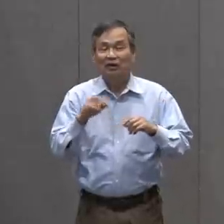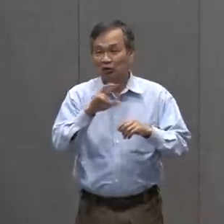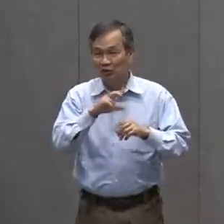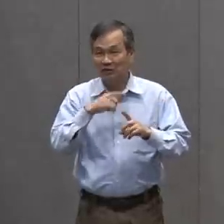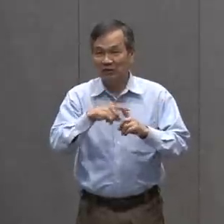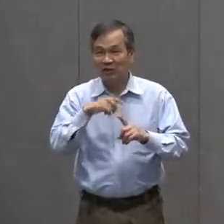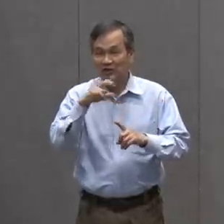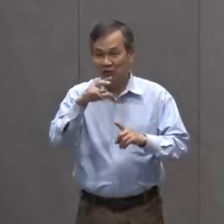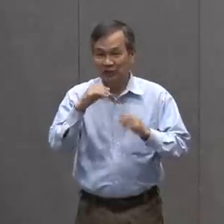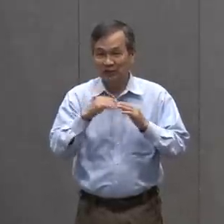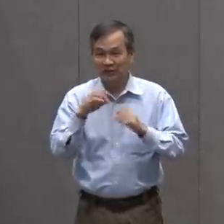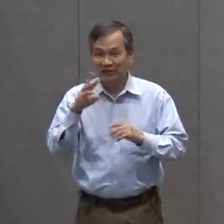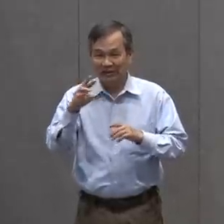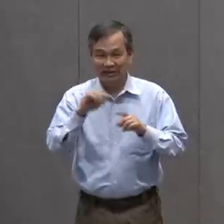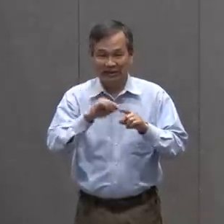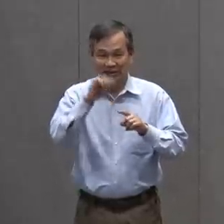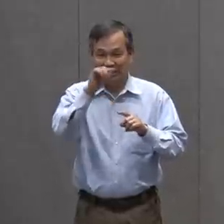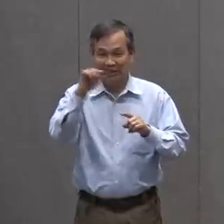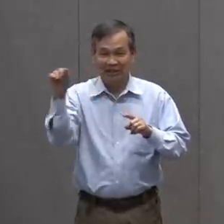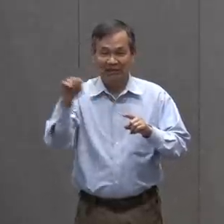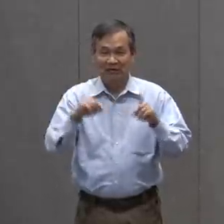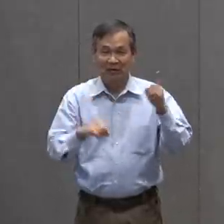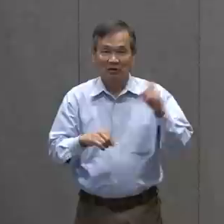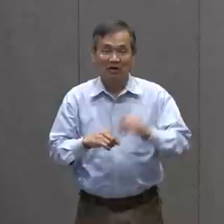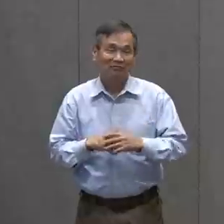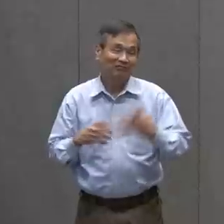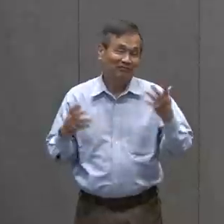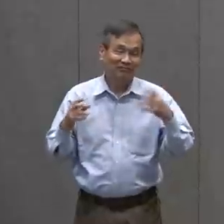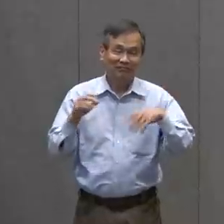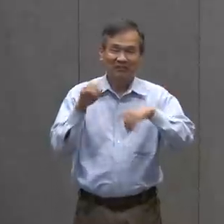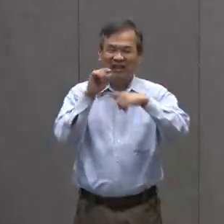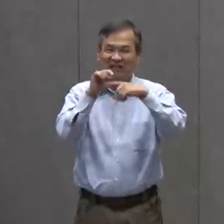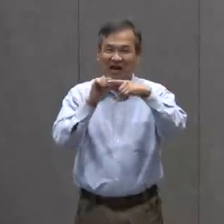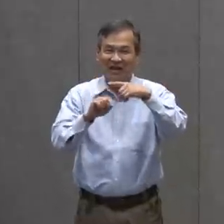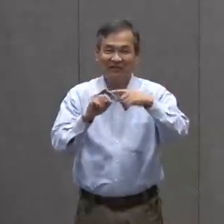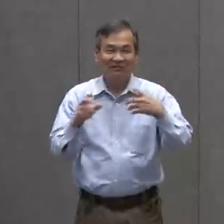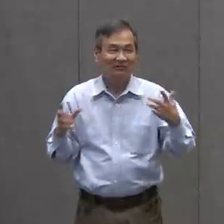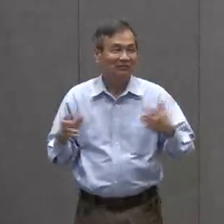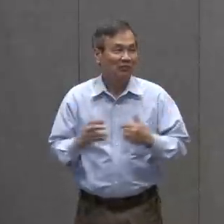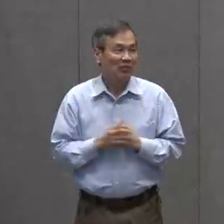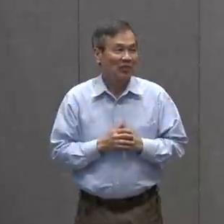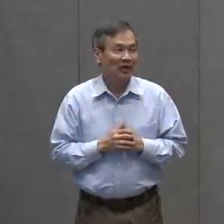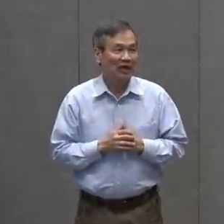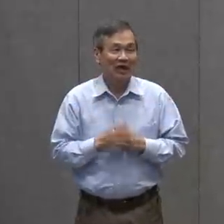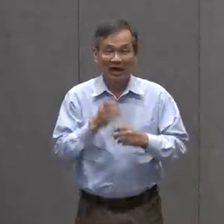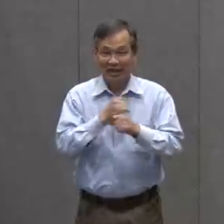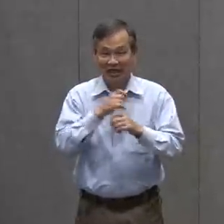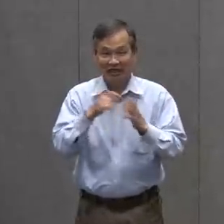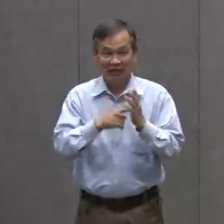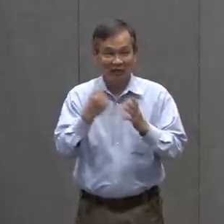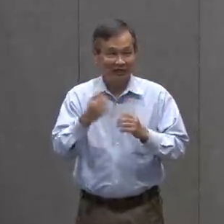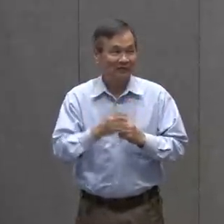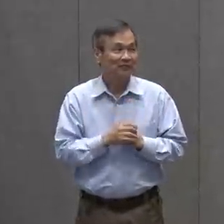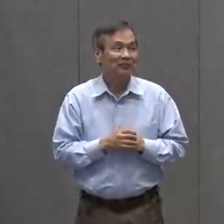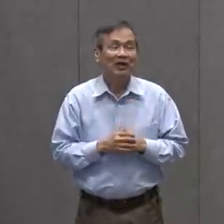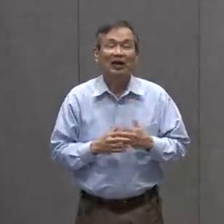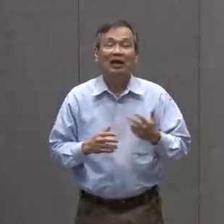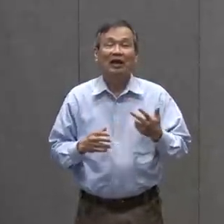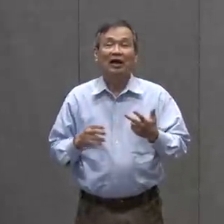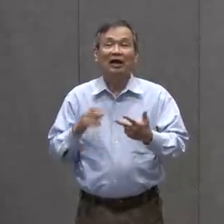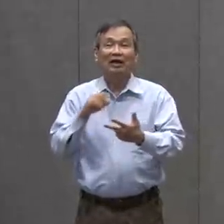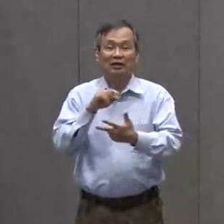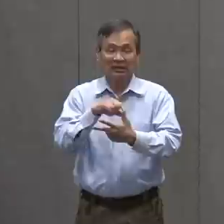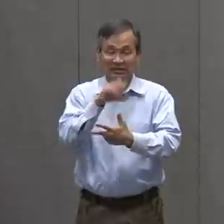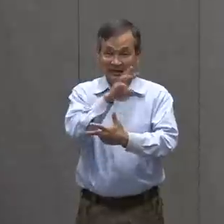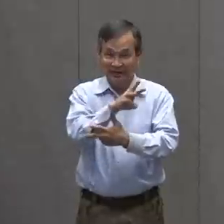divided by 1. Yeah, that's true. All right, let's see. Oh, I think I got it. I got it. Okay, I